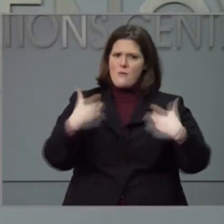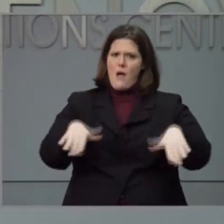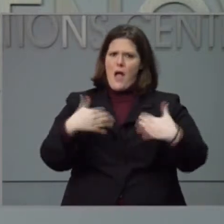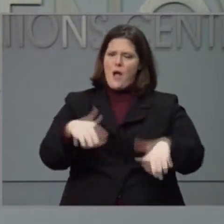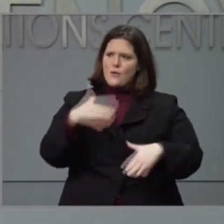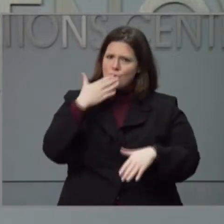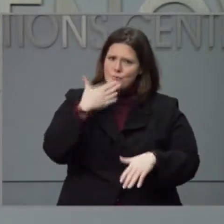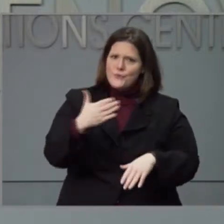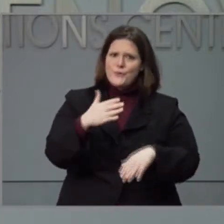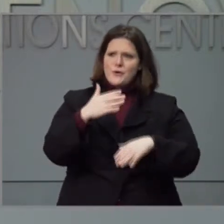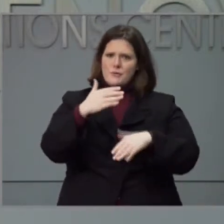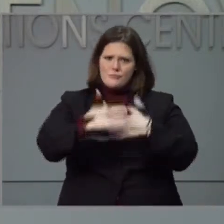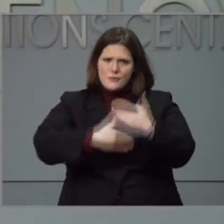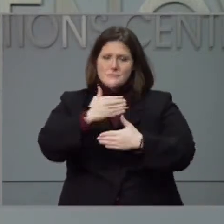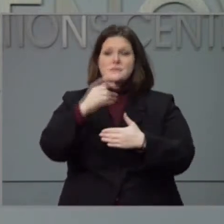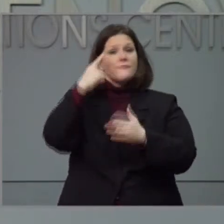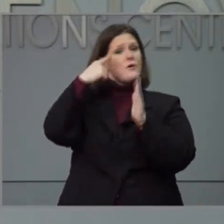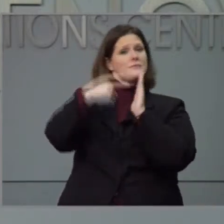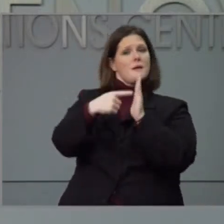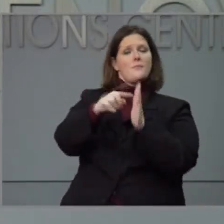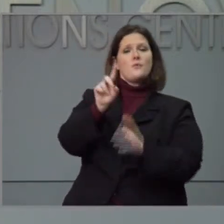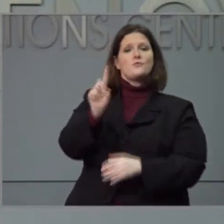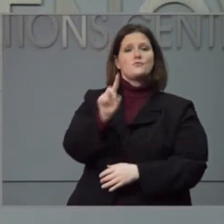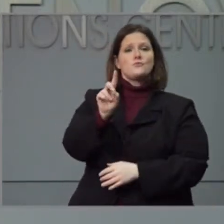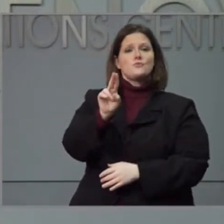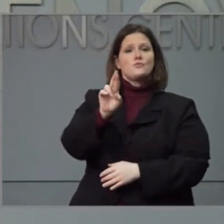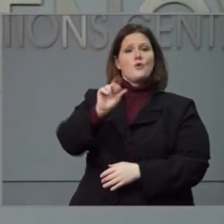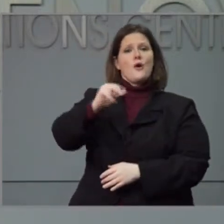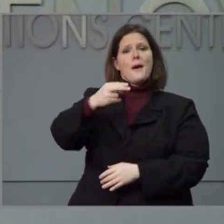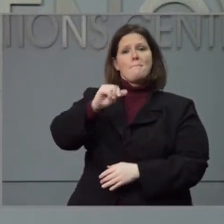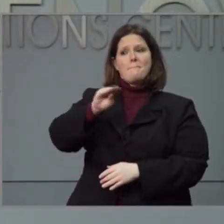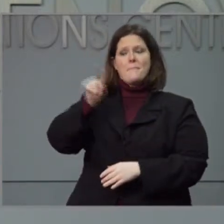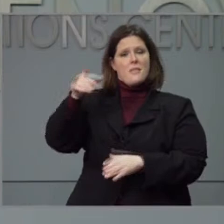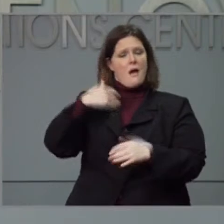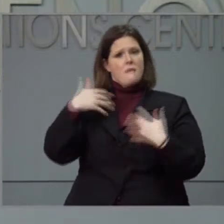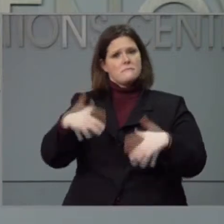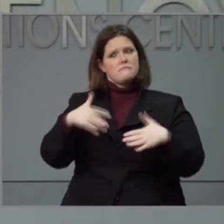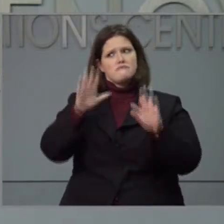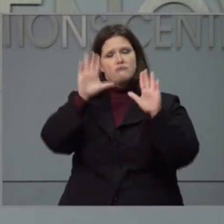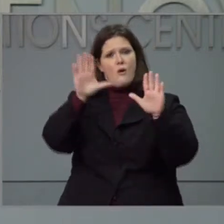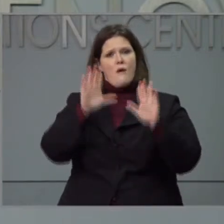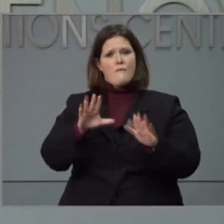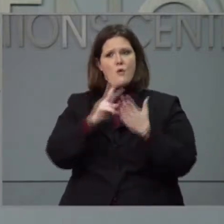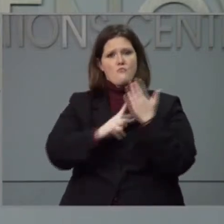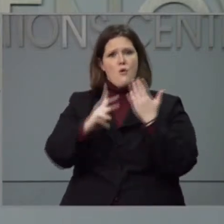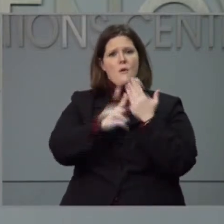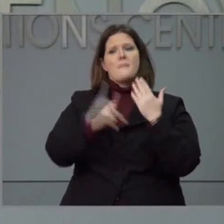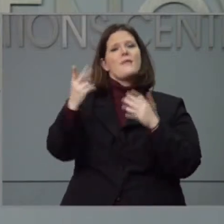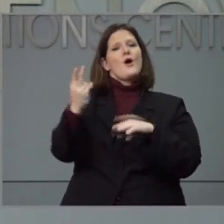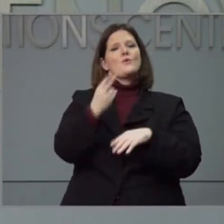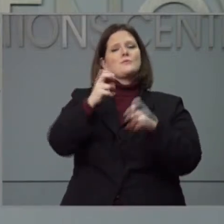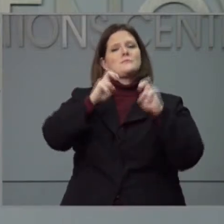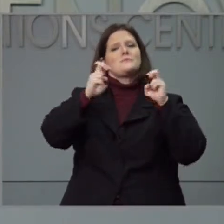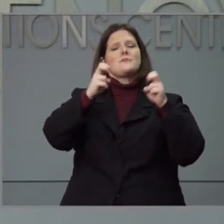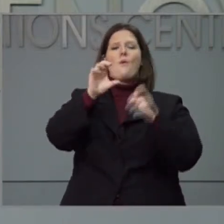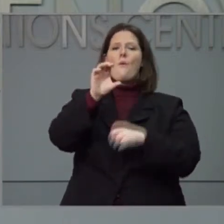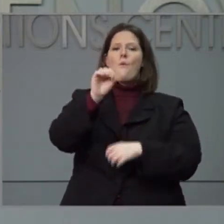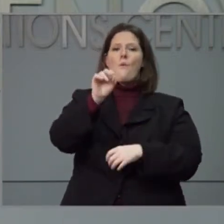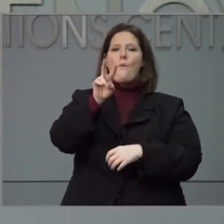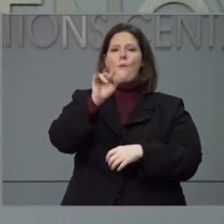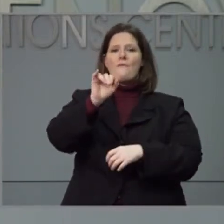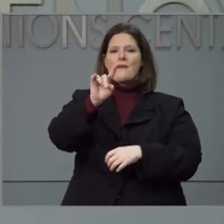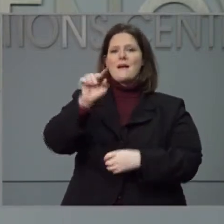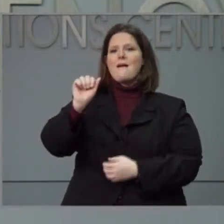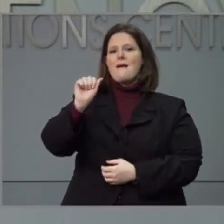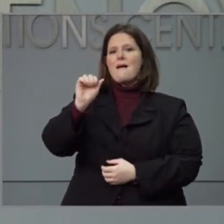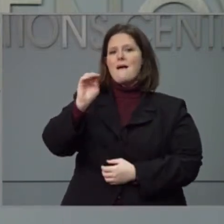for example, the mayor of Durham, where they're doing a terrific program around using COVID ambassadors, where they're working really closely